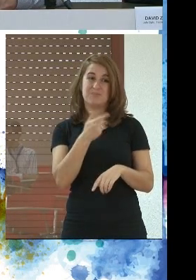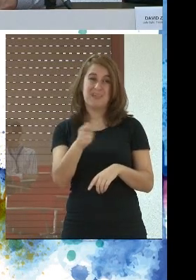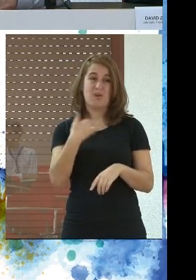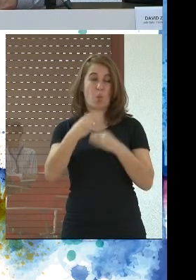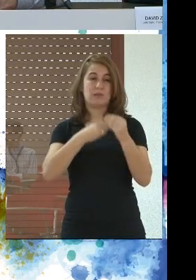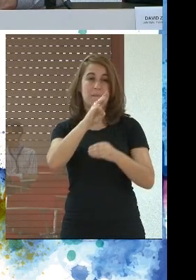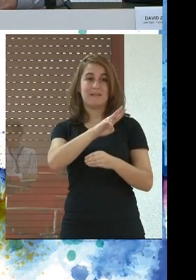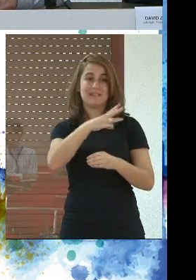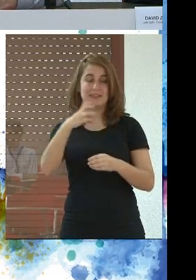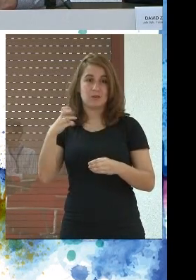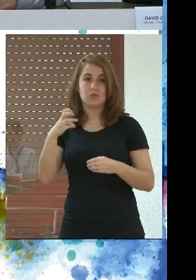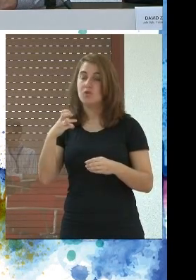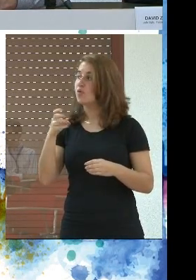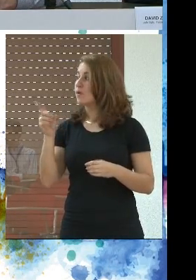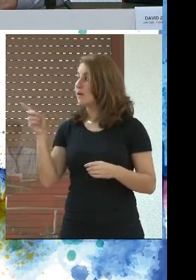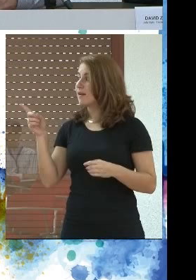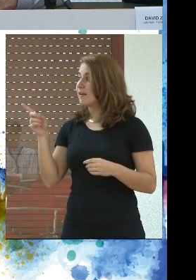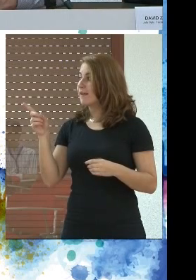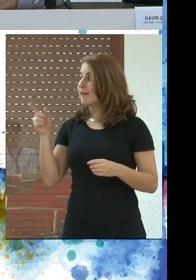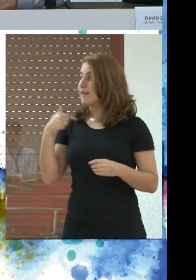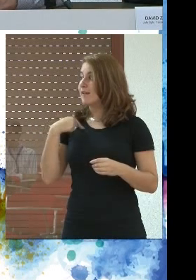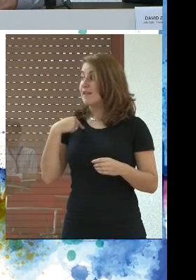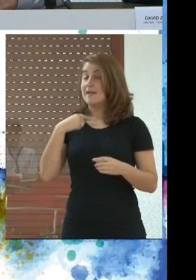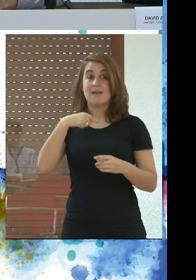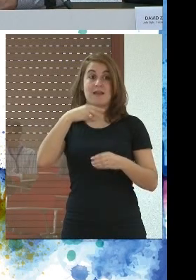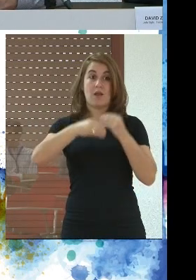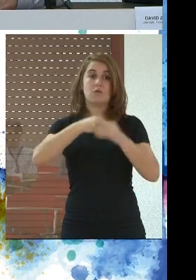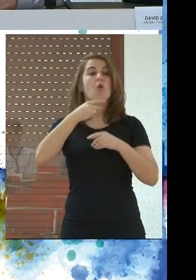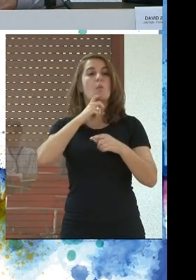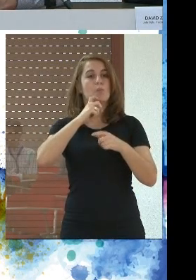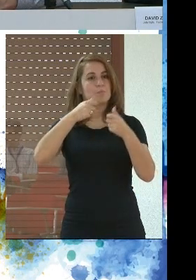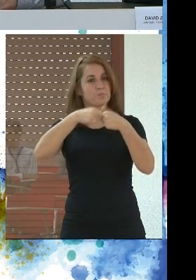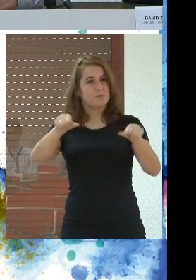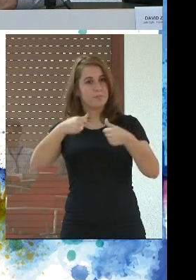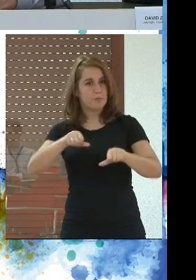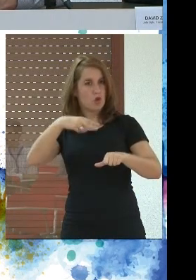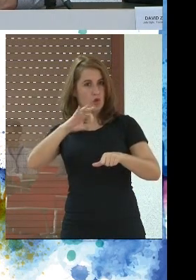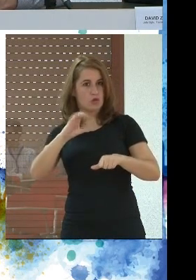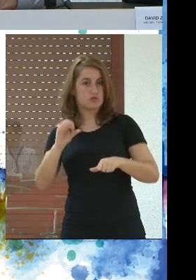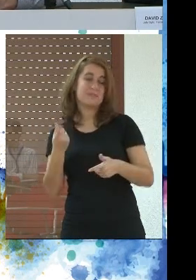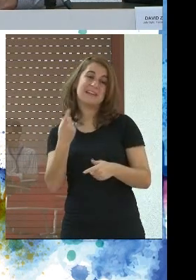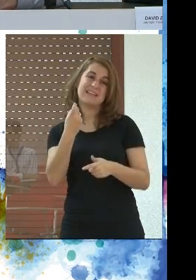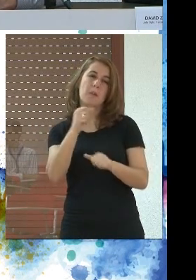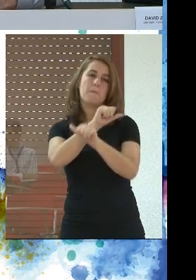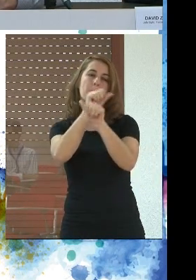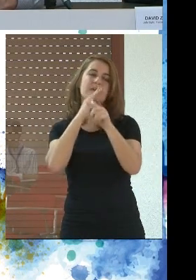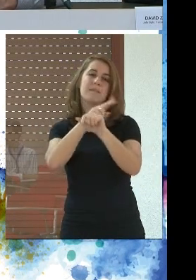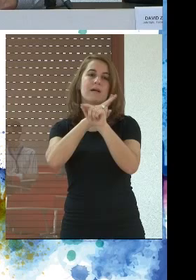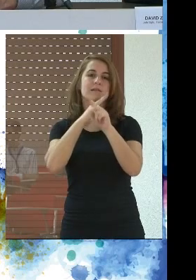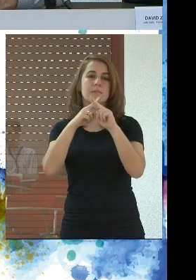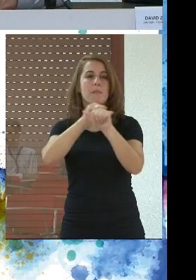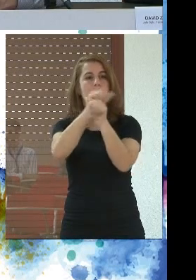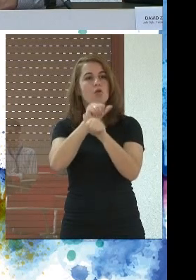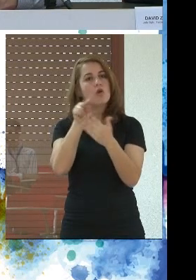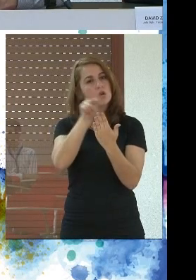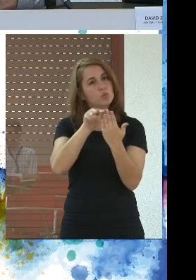used because it uses P300. And the selection of nodes is done just like our navigator with the labeling, but it needs a